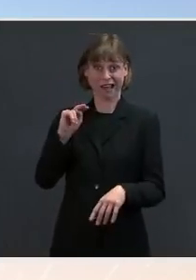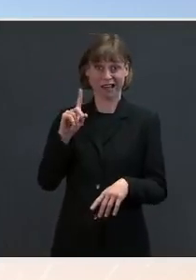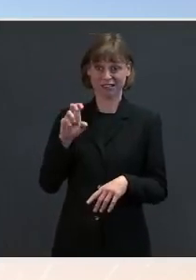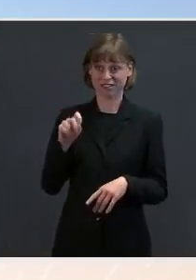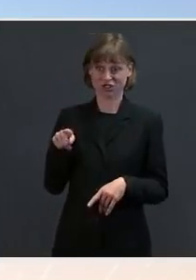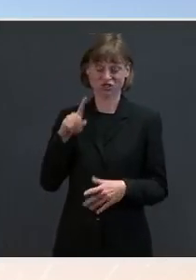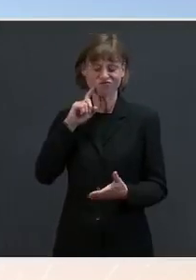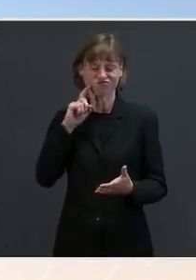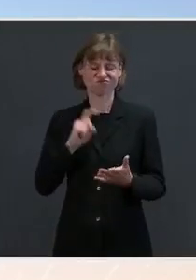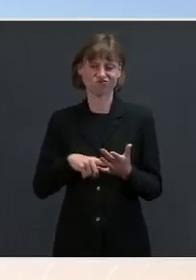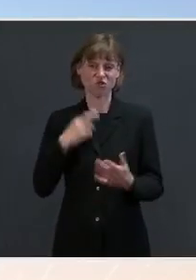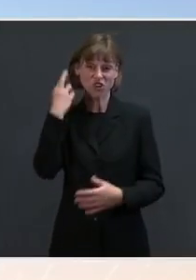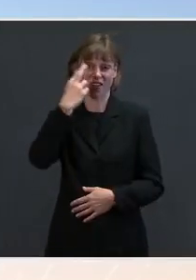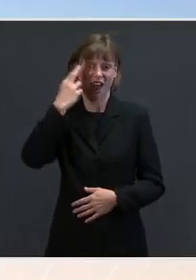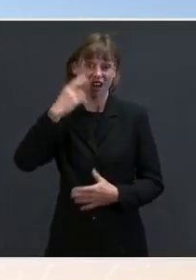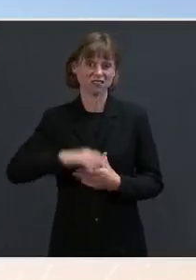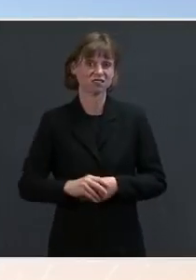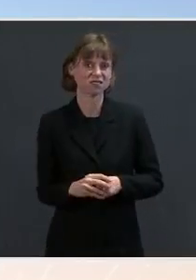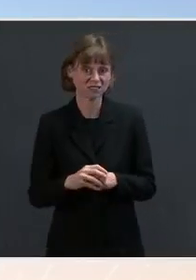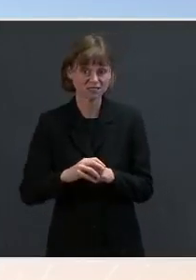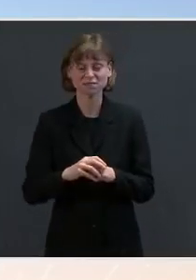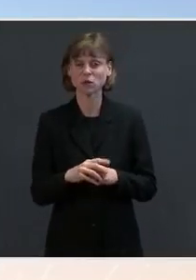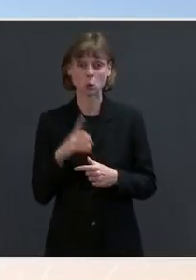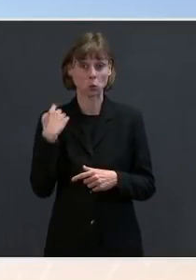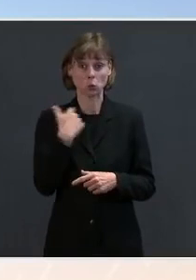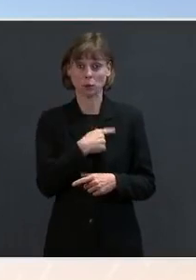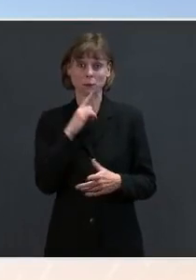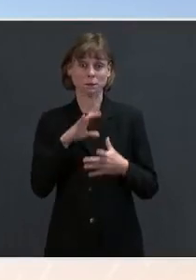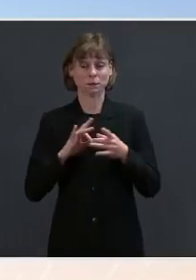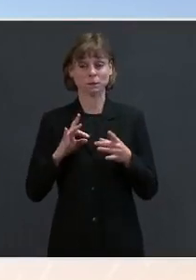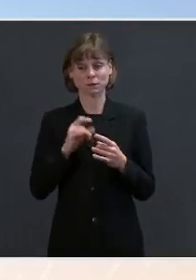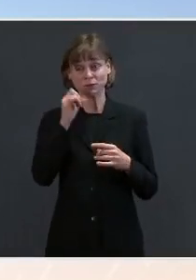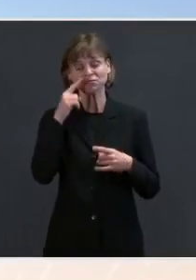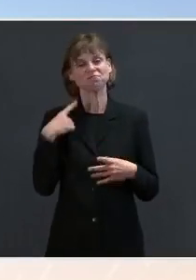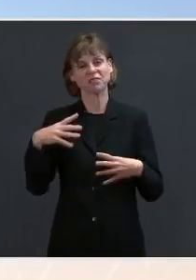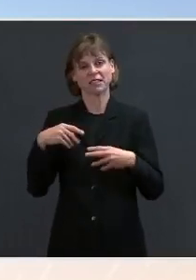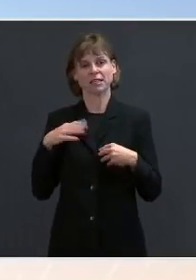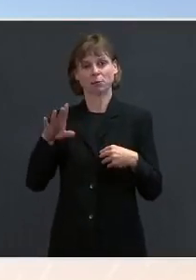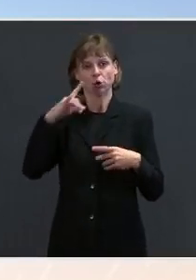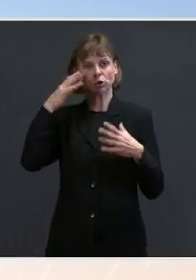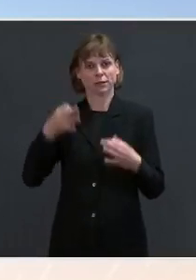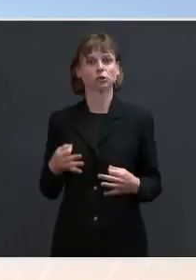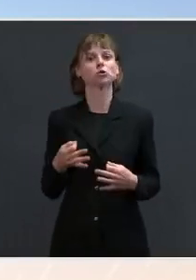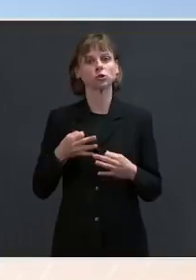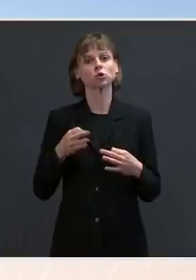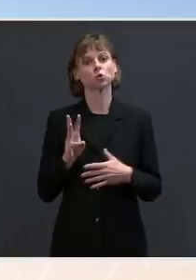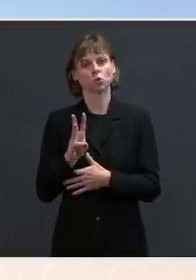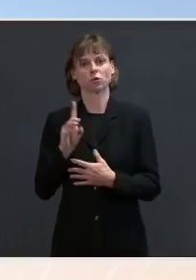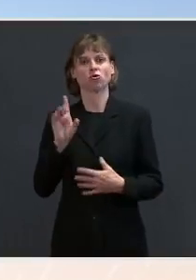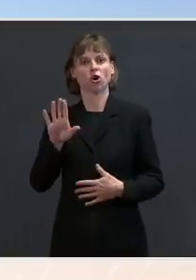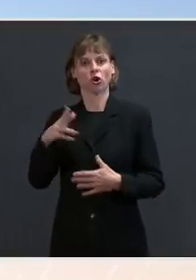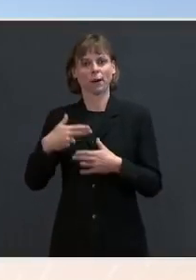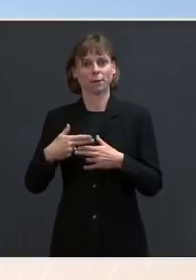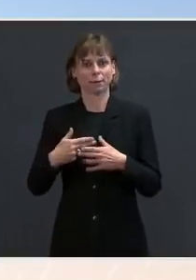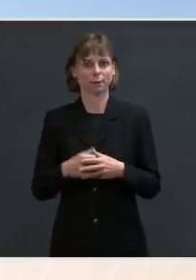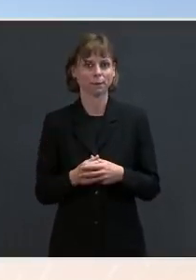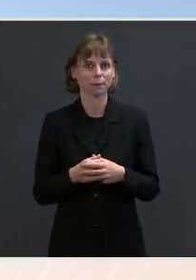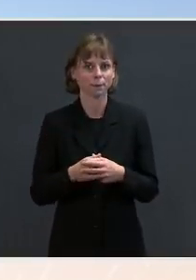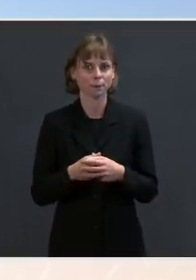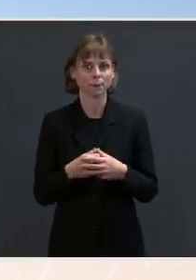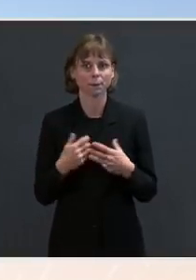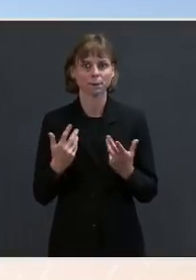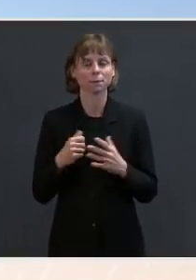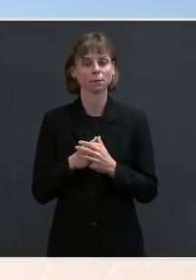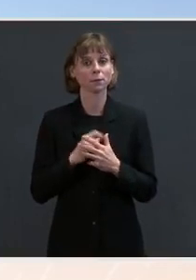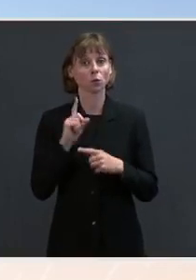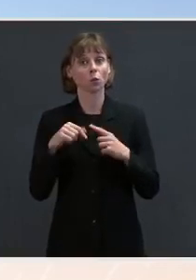We certainly, of course, as we noted in the statement last night, accepted her decision to withdraw her nomination. And when we